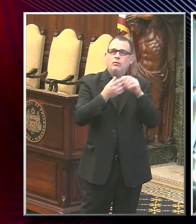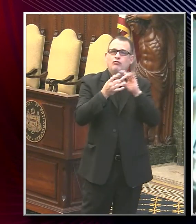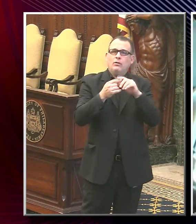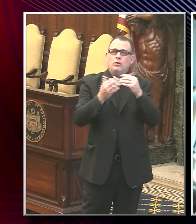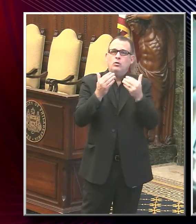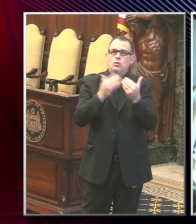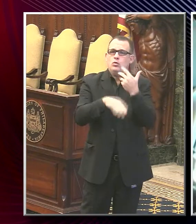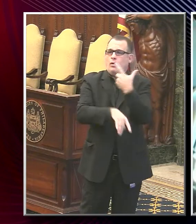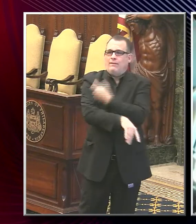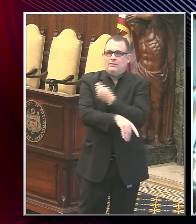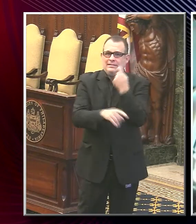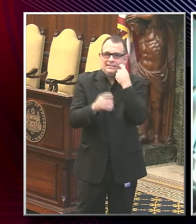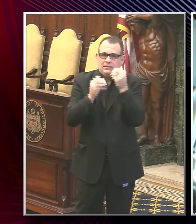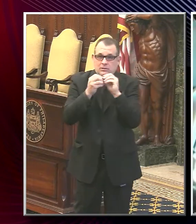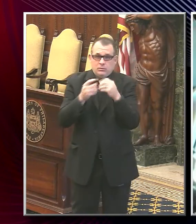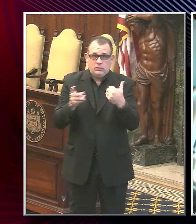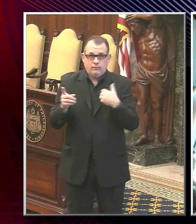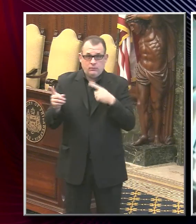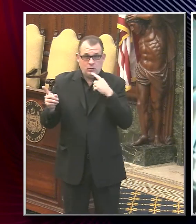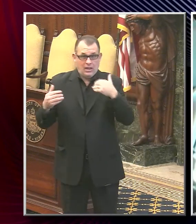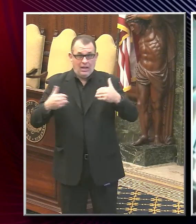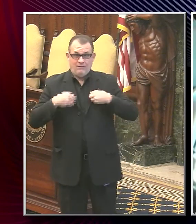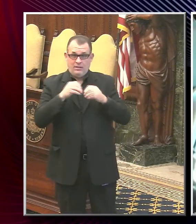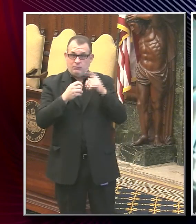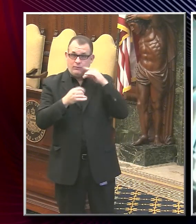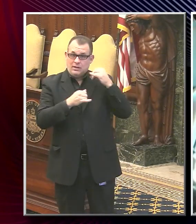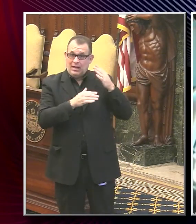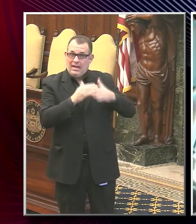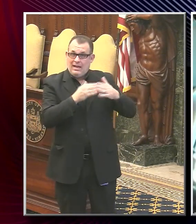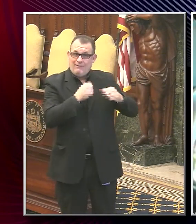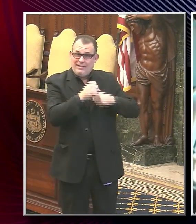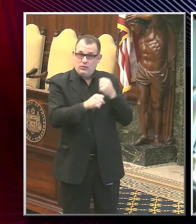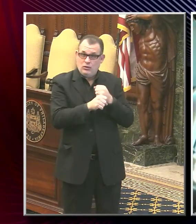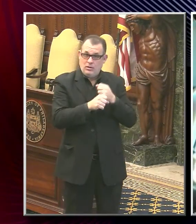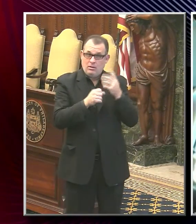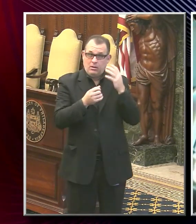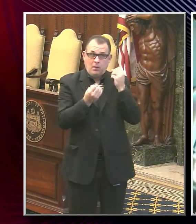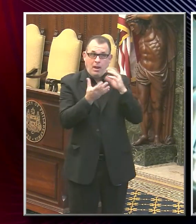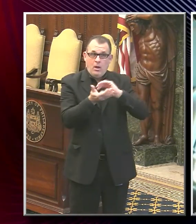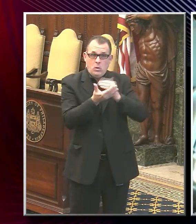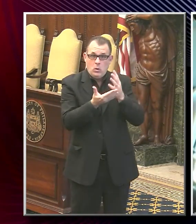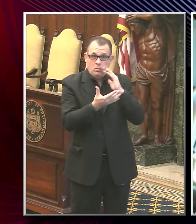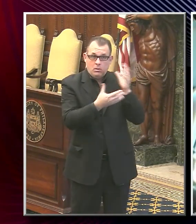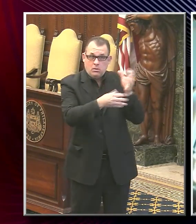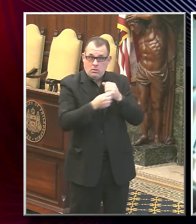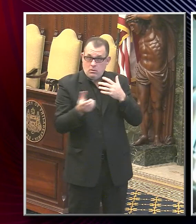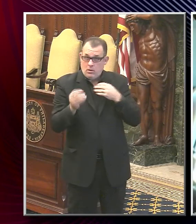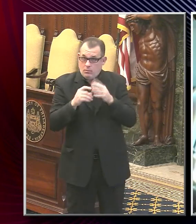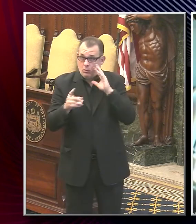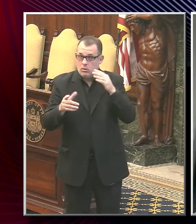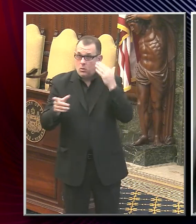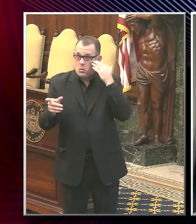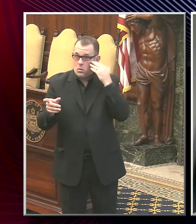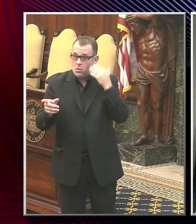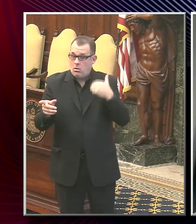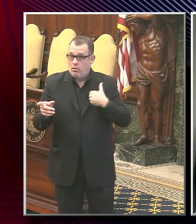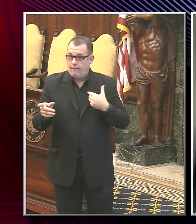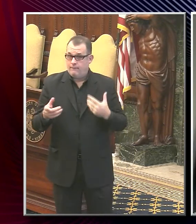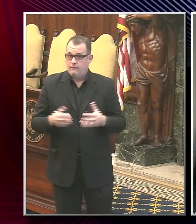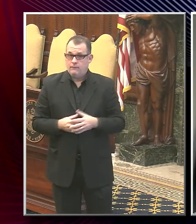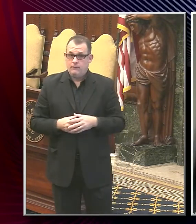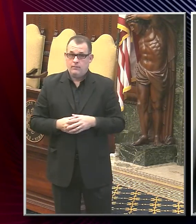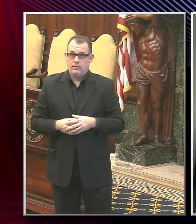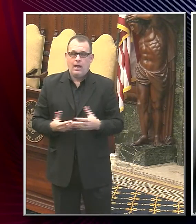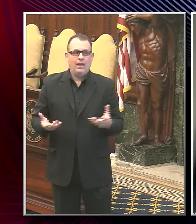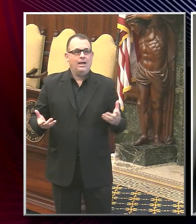the end of the year when it comes to doses. Do you have those numbers? I know you didn't have specifics on the early round. We don't have